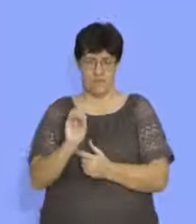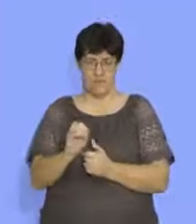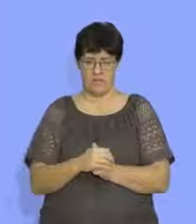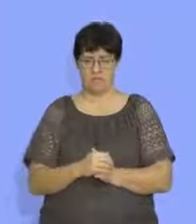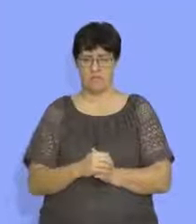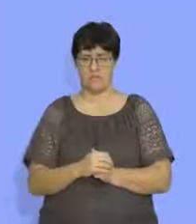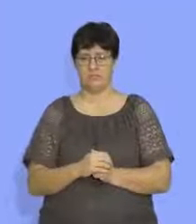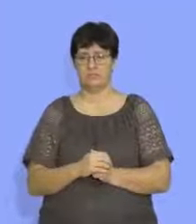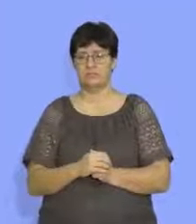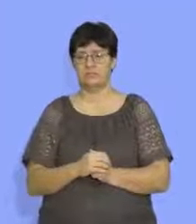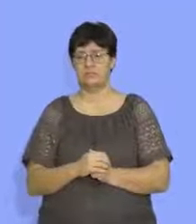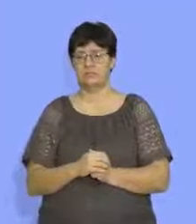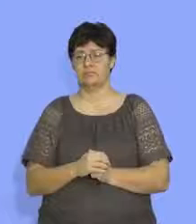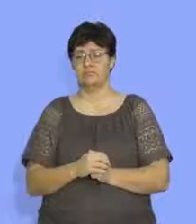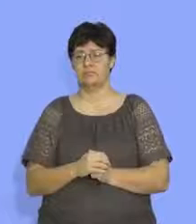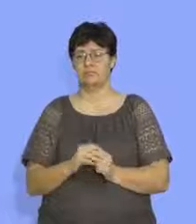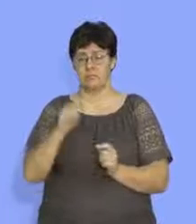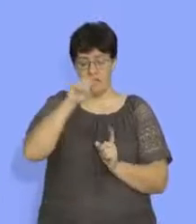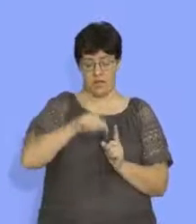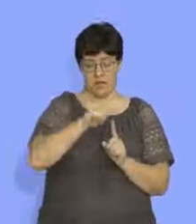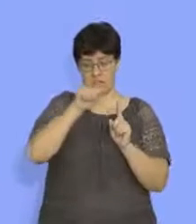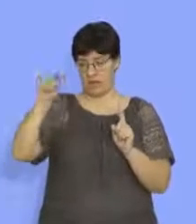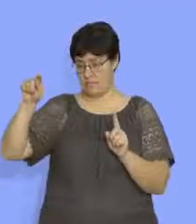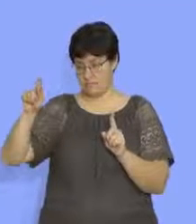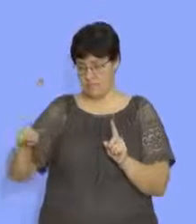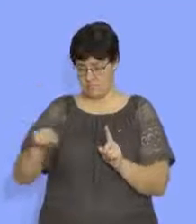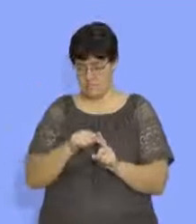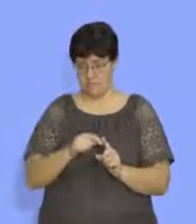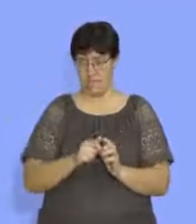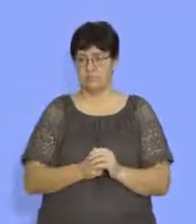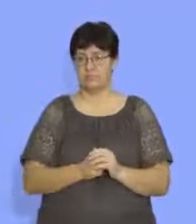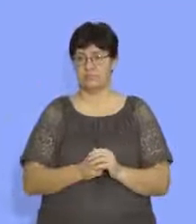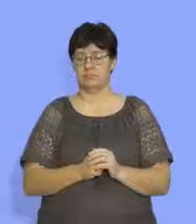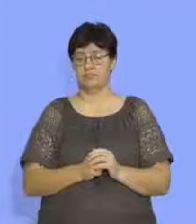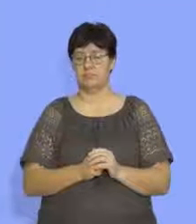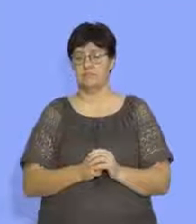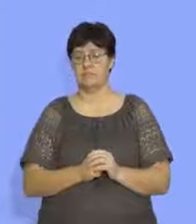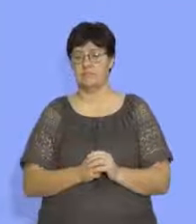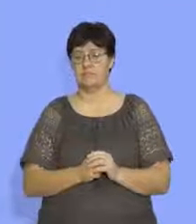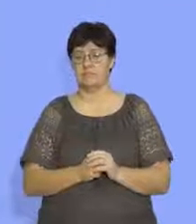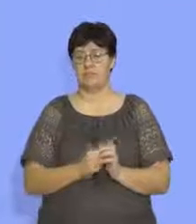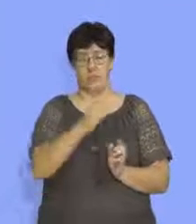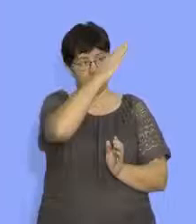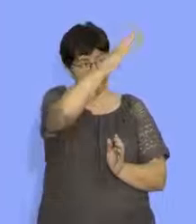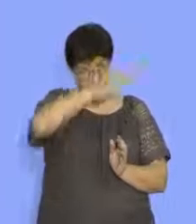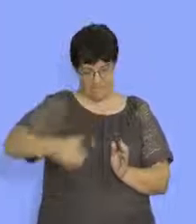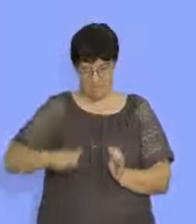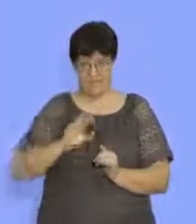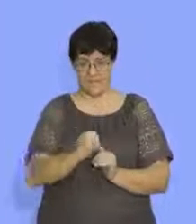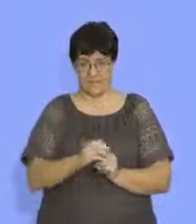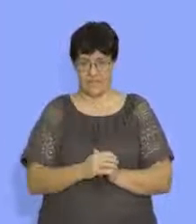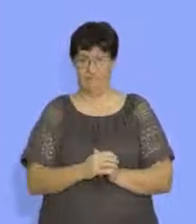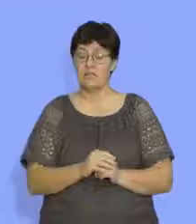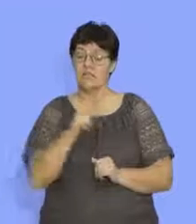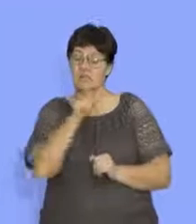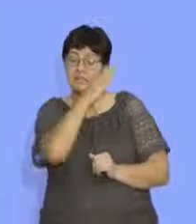you. Now, if I draw my diagram quickly of this, right, I will have that there.